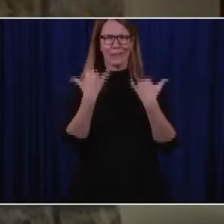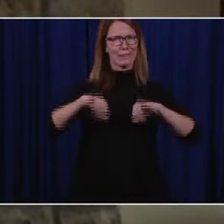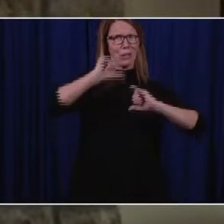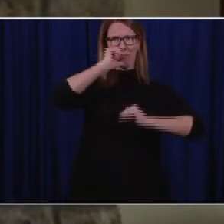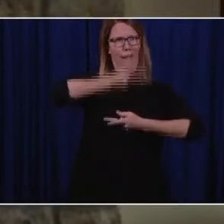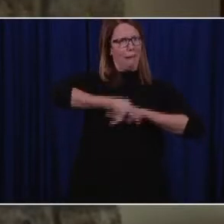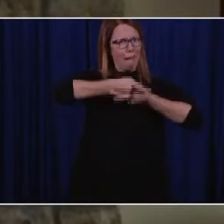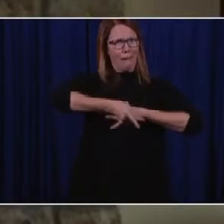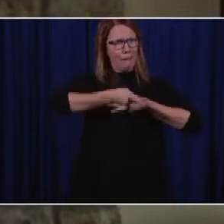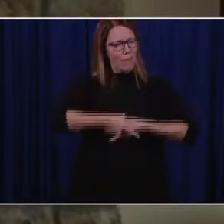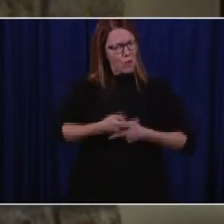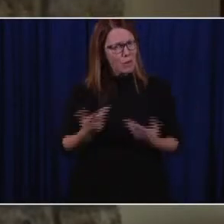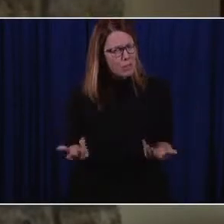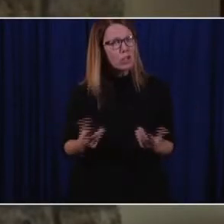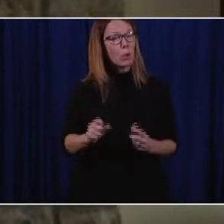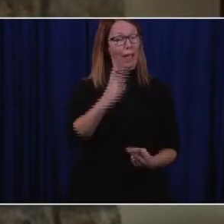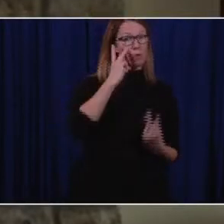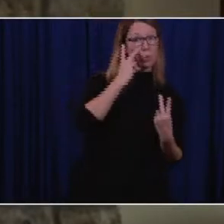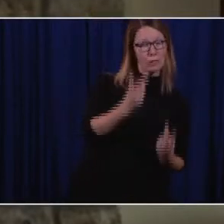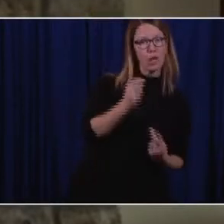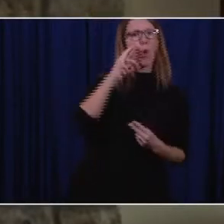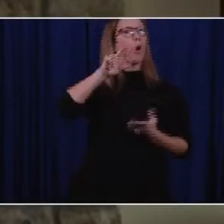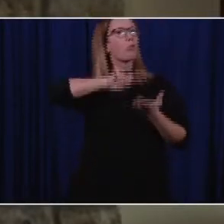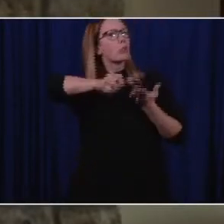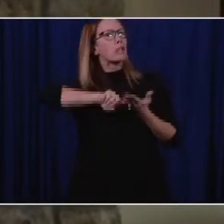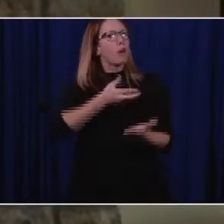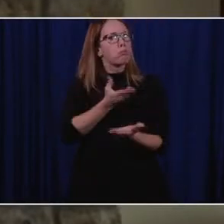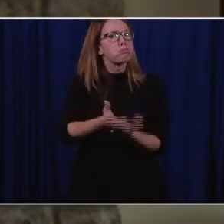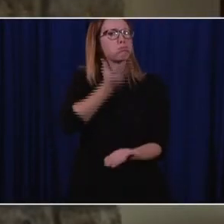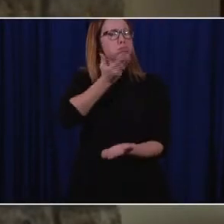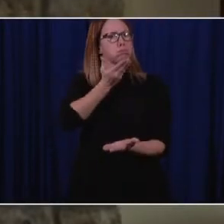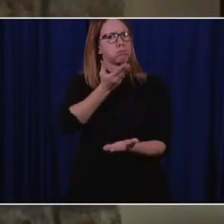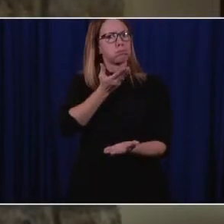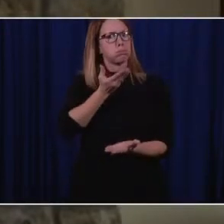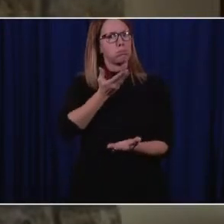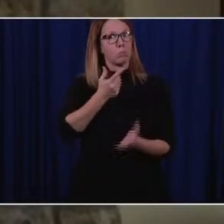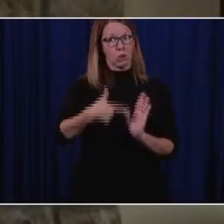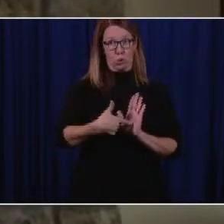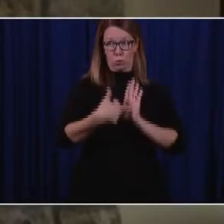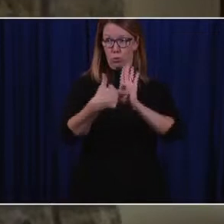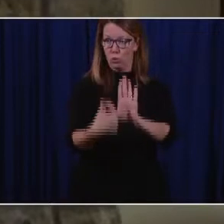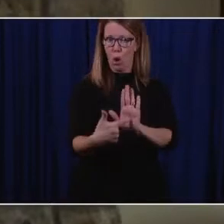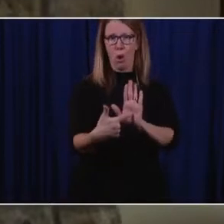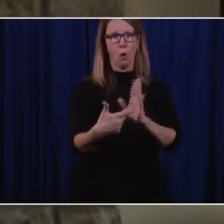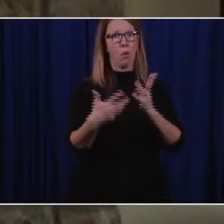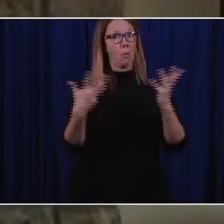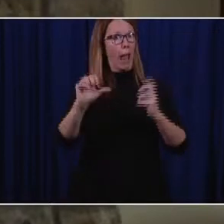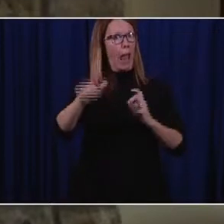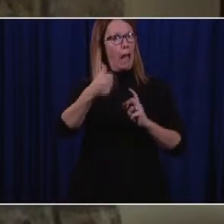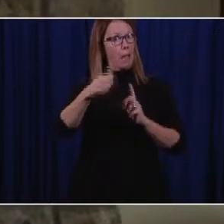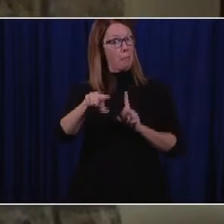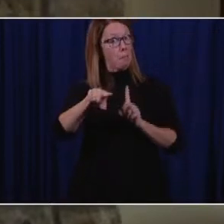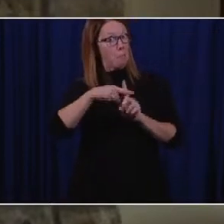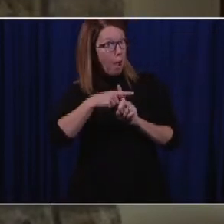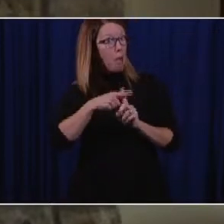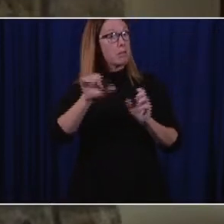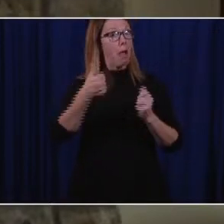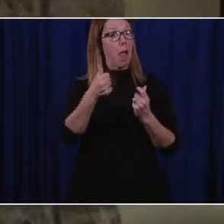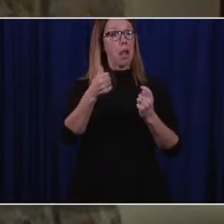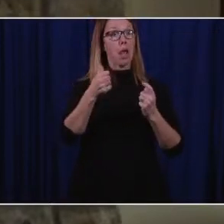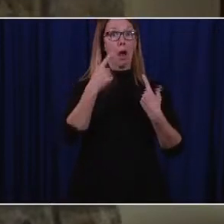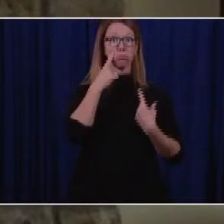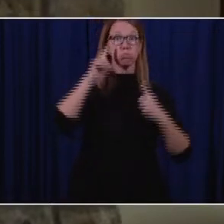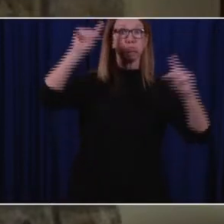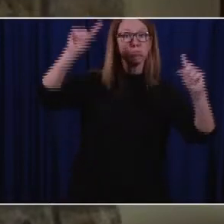So have you been seeing, or do you have research or anything yet to show you if anything positive is coming from the curfew